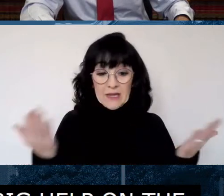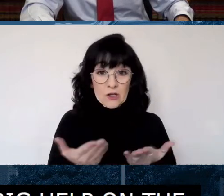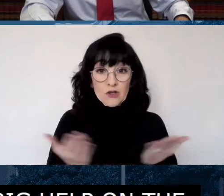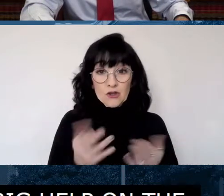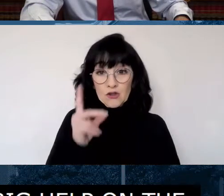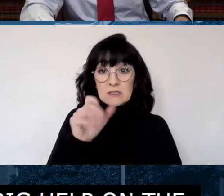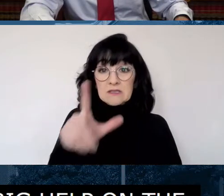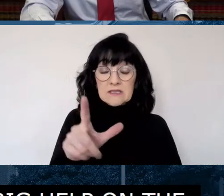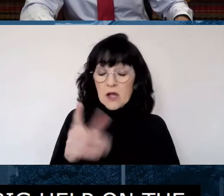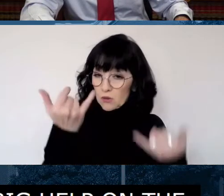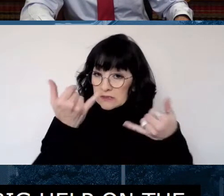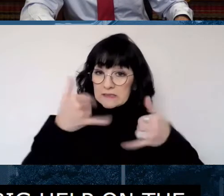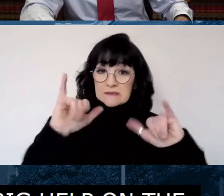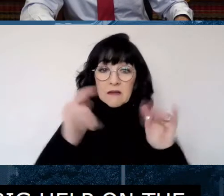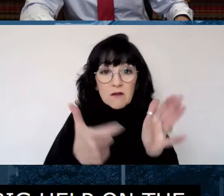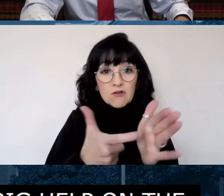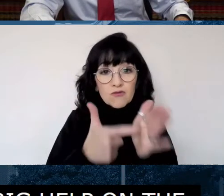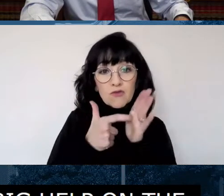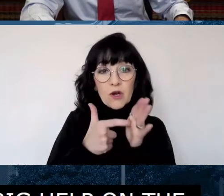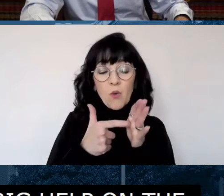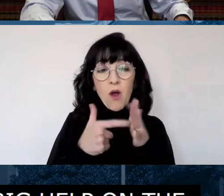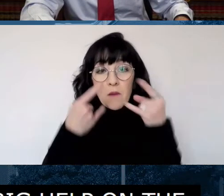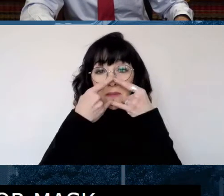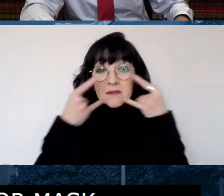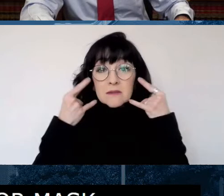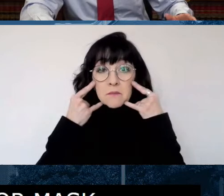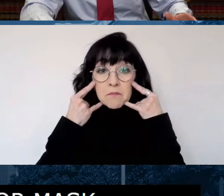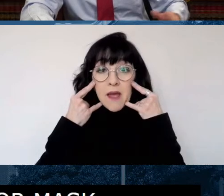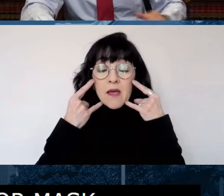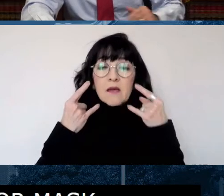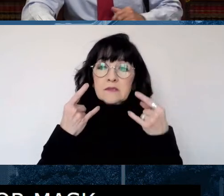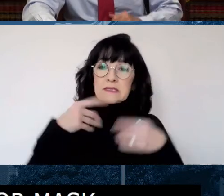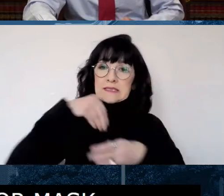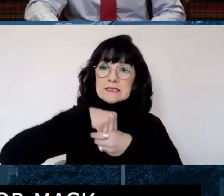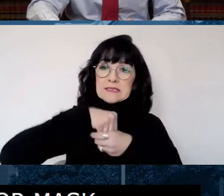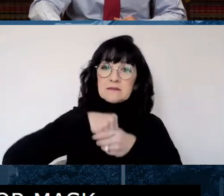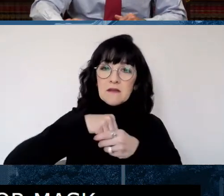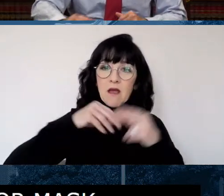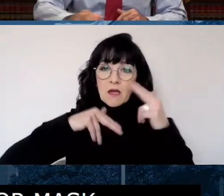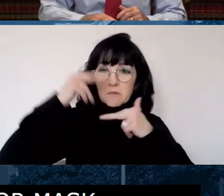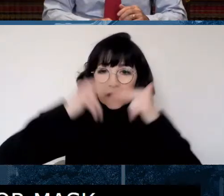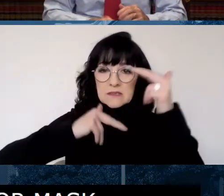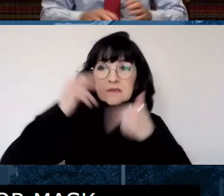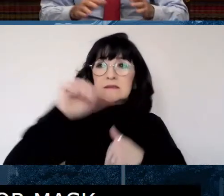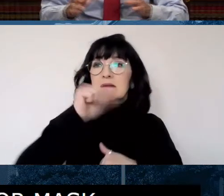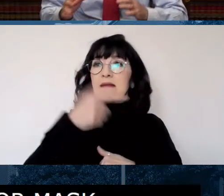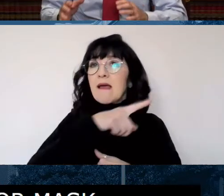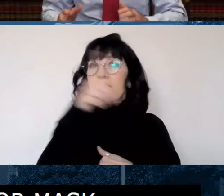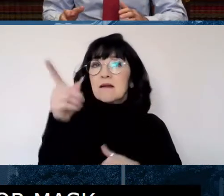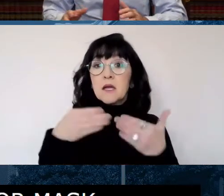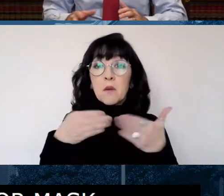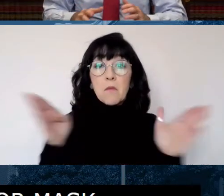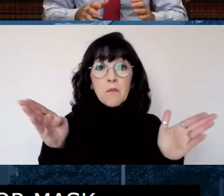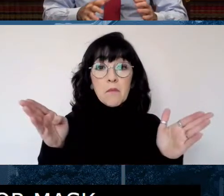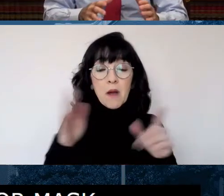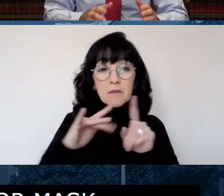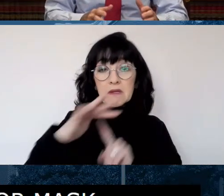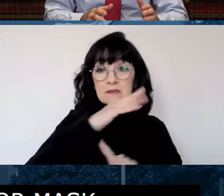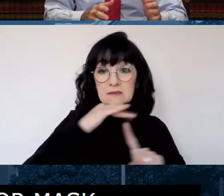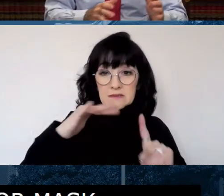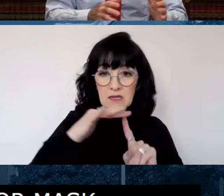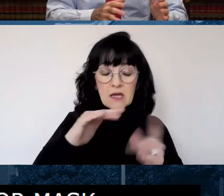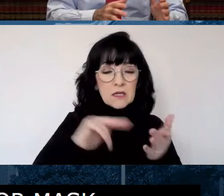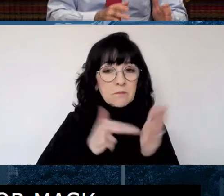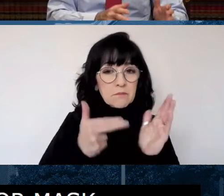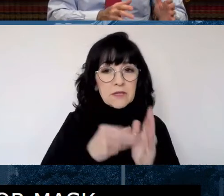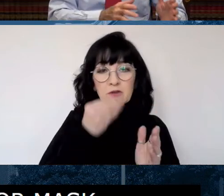to evaluate the conditions that gave rise to it, but masks are required in indoor public settings, in your supermarkets,